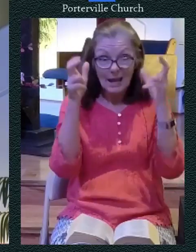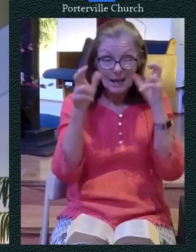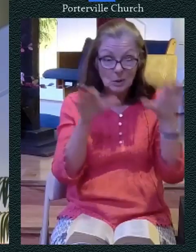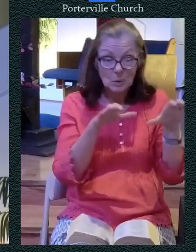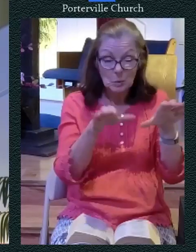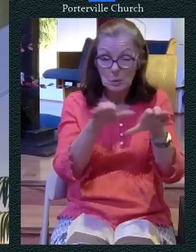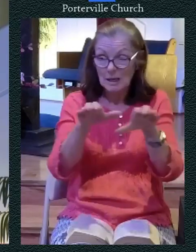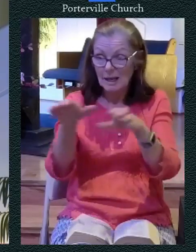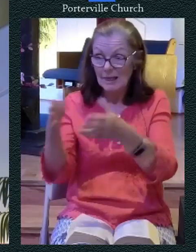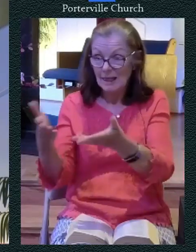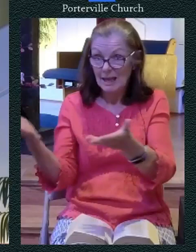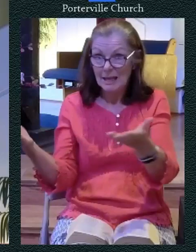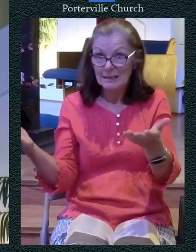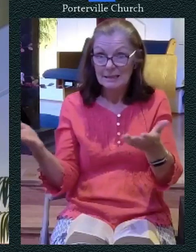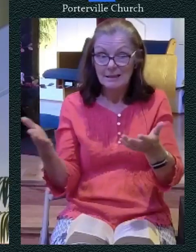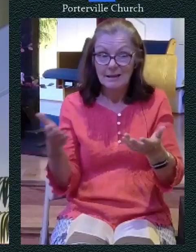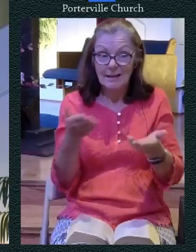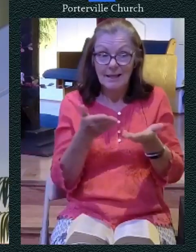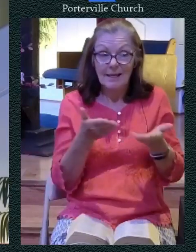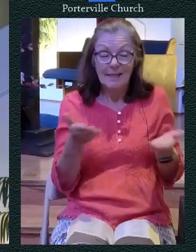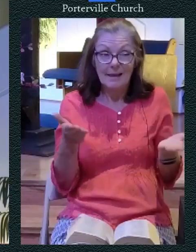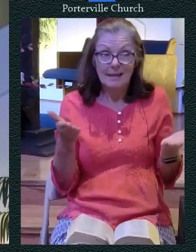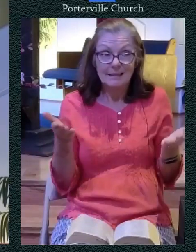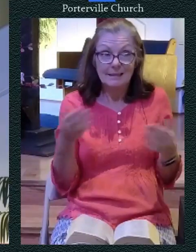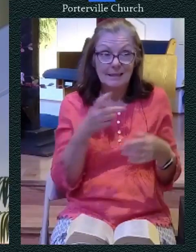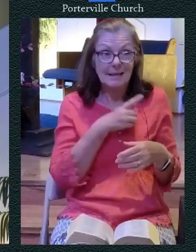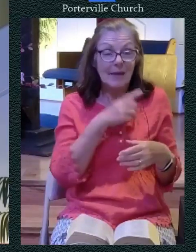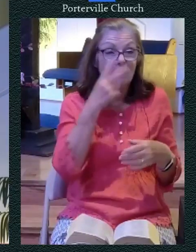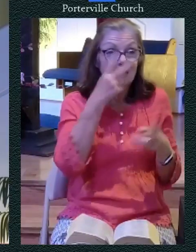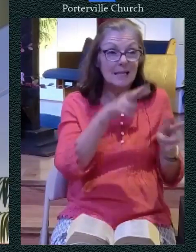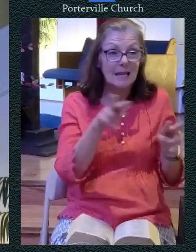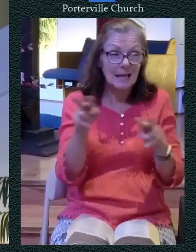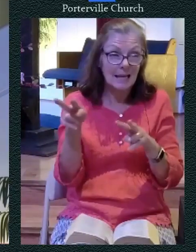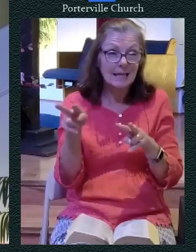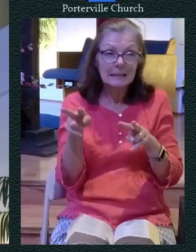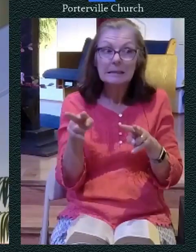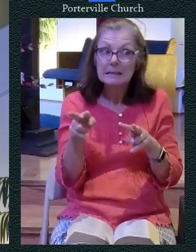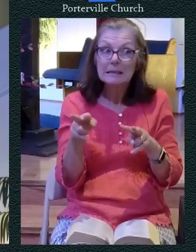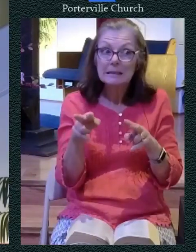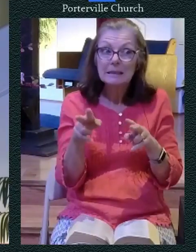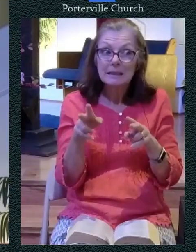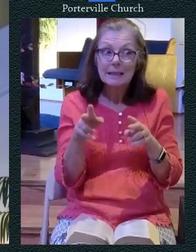the things he observes, is a temptation for him.